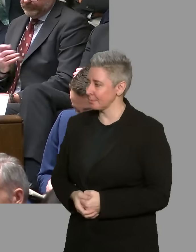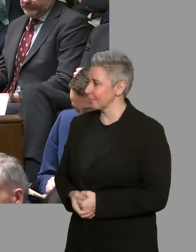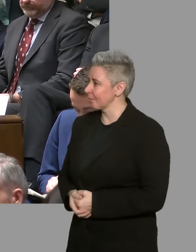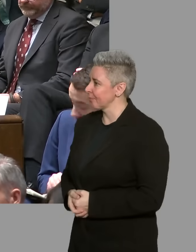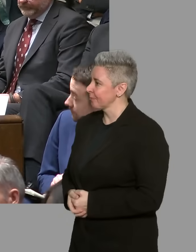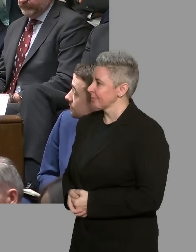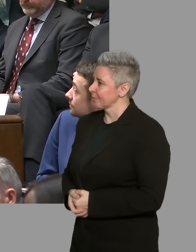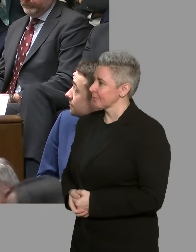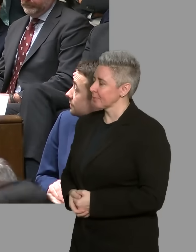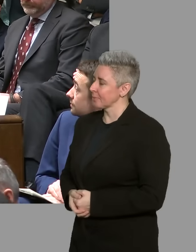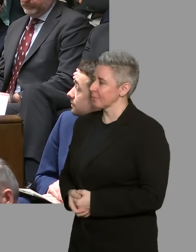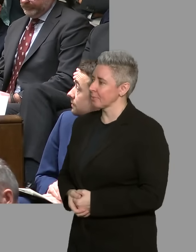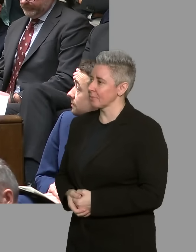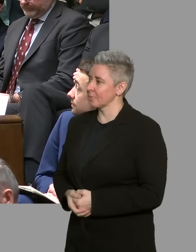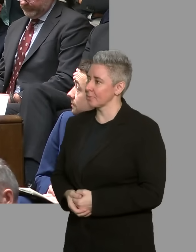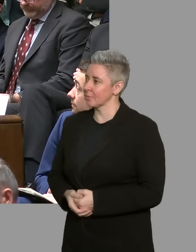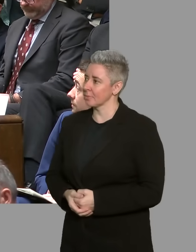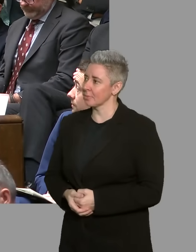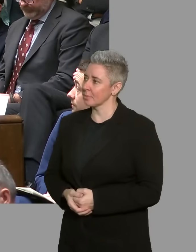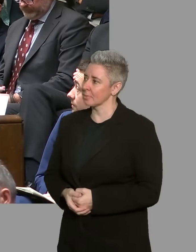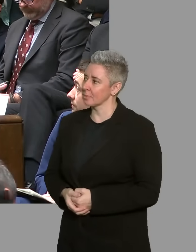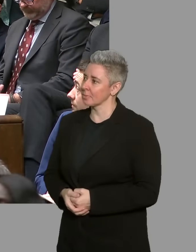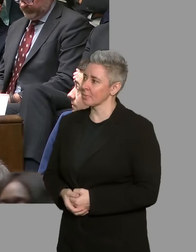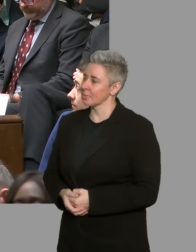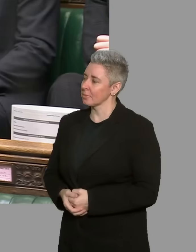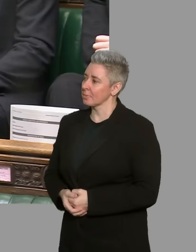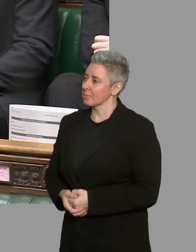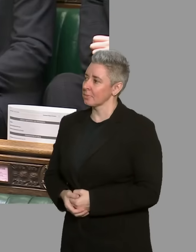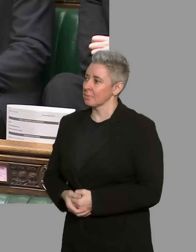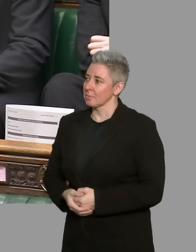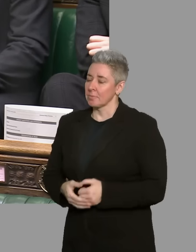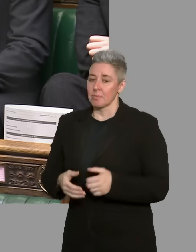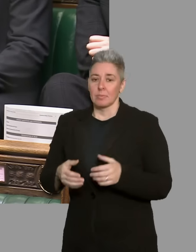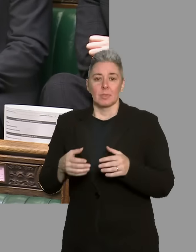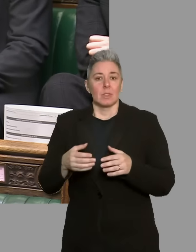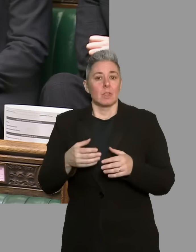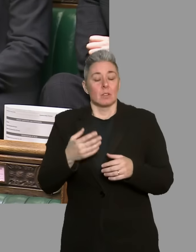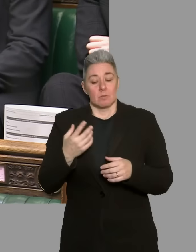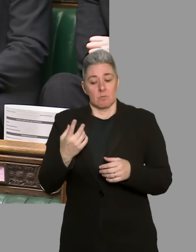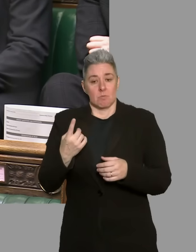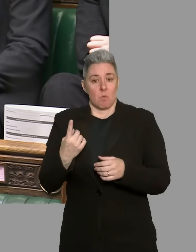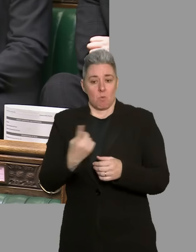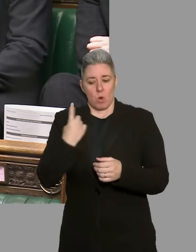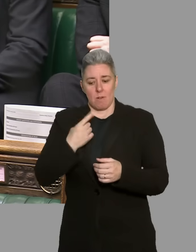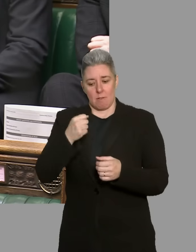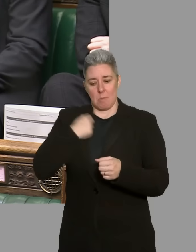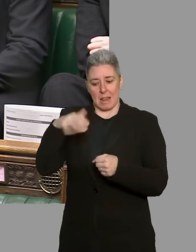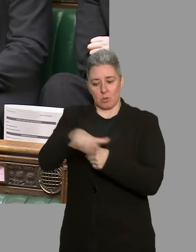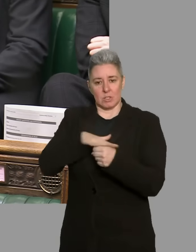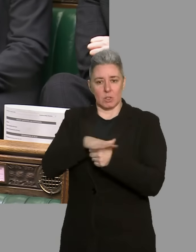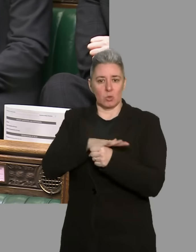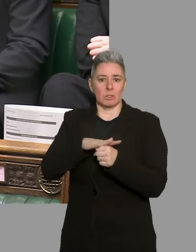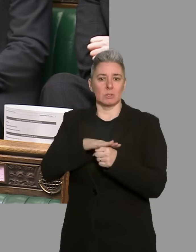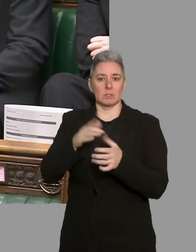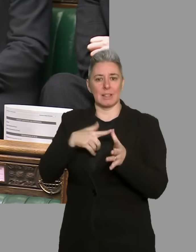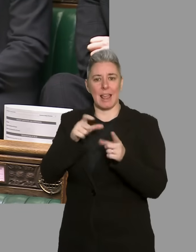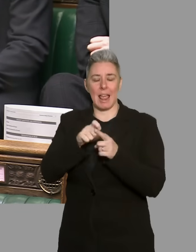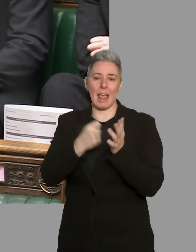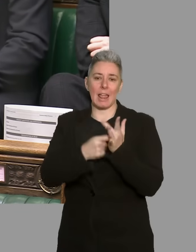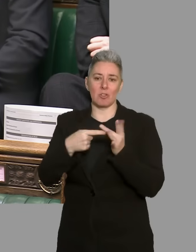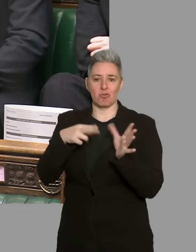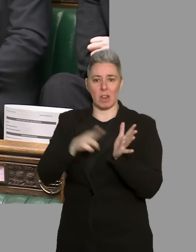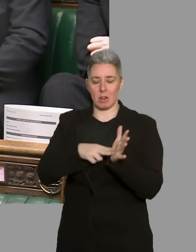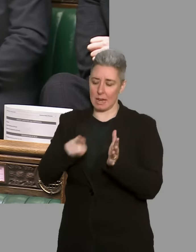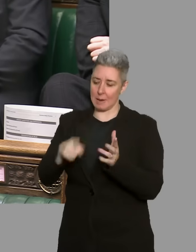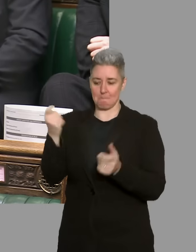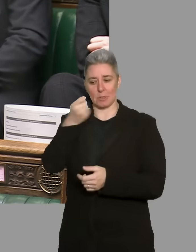and dedicated Vodafone store manager of over 20 years. In 2017, he was offered the opportunity to